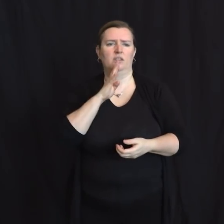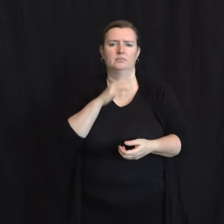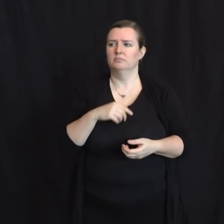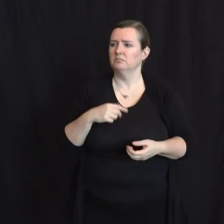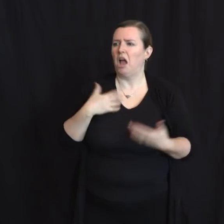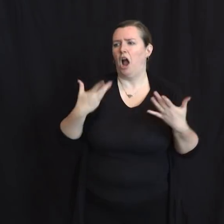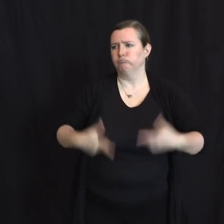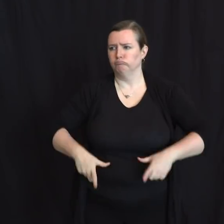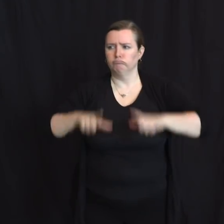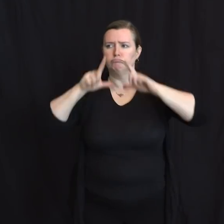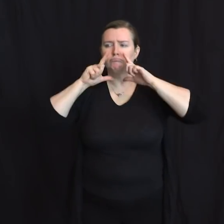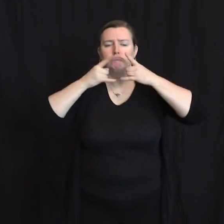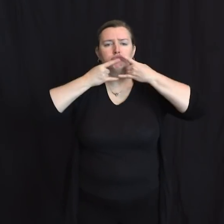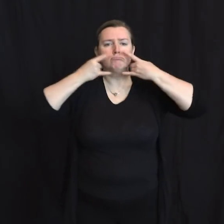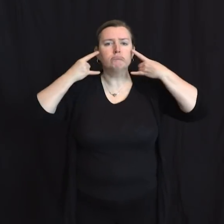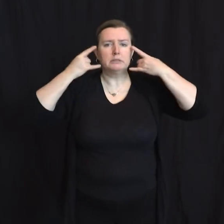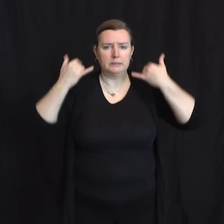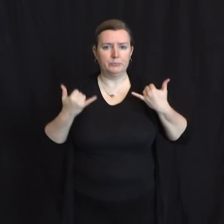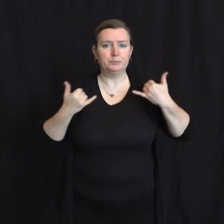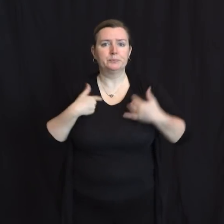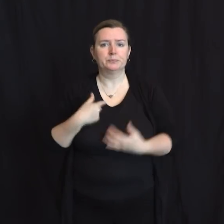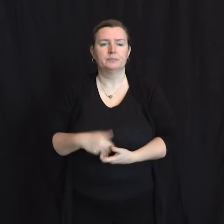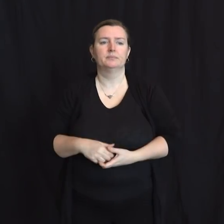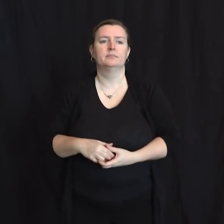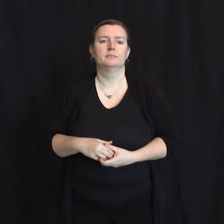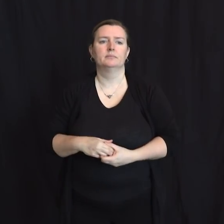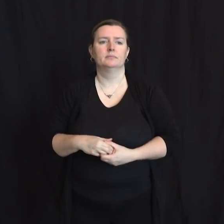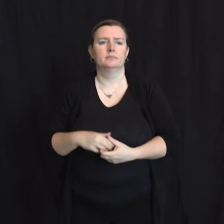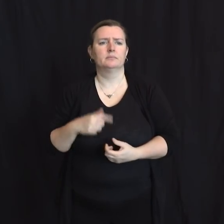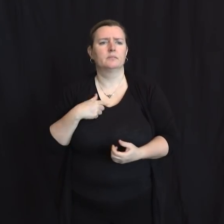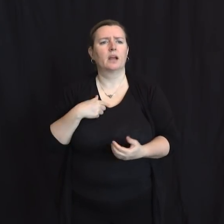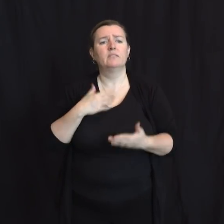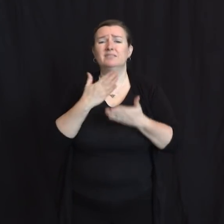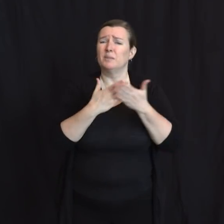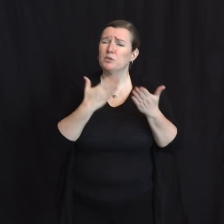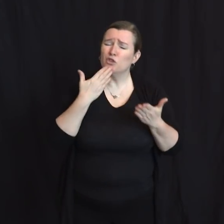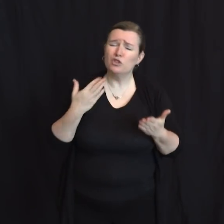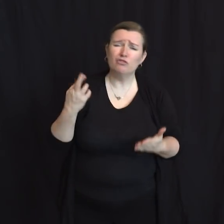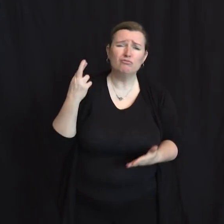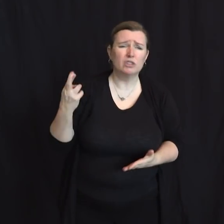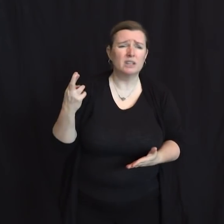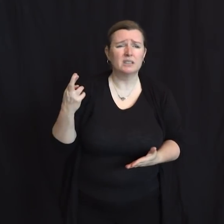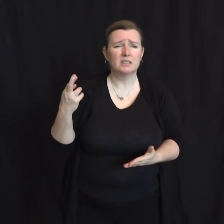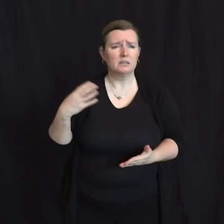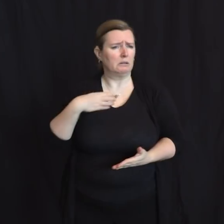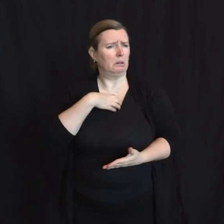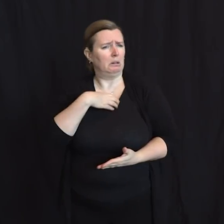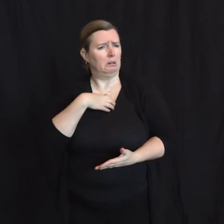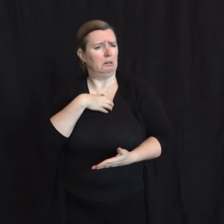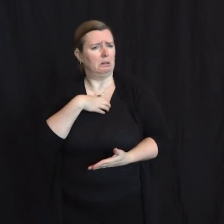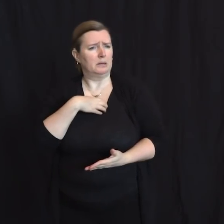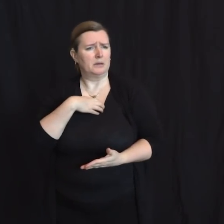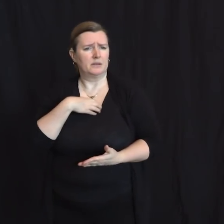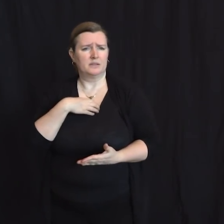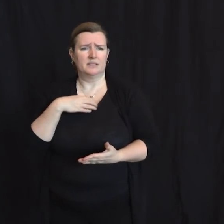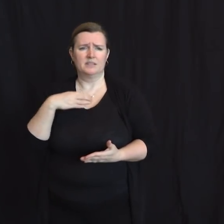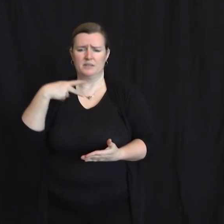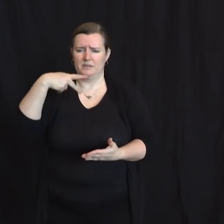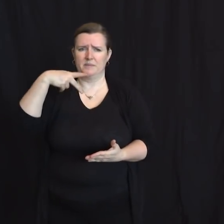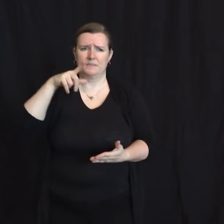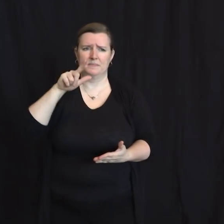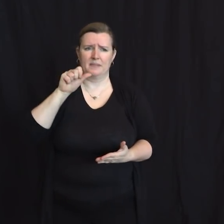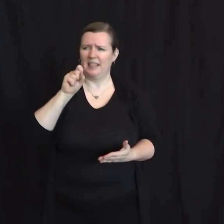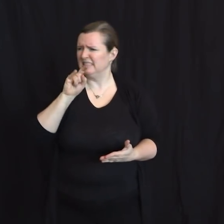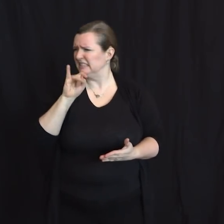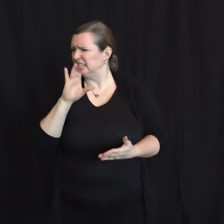couple of things. One is I've gotten from some good friends complaints that we're using plastic up here, and we got enough of a problem with plastic in the